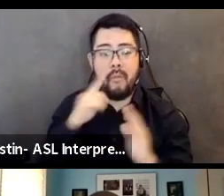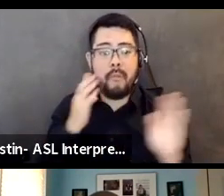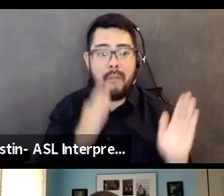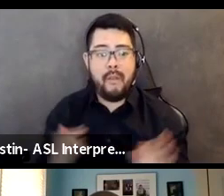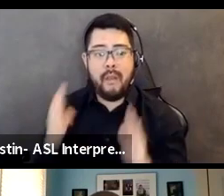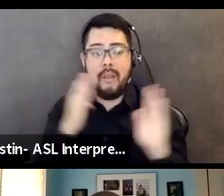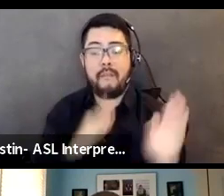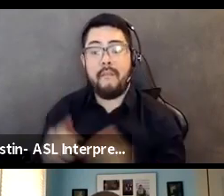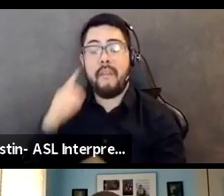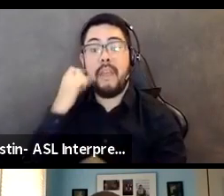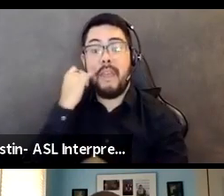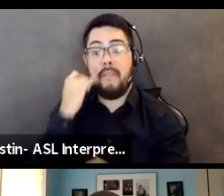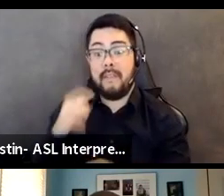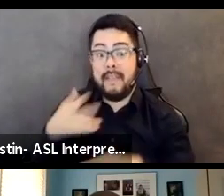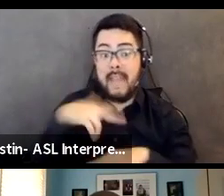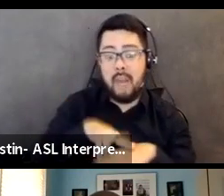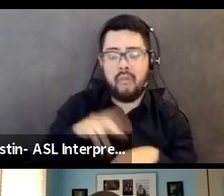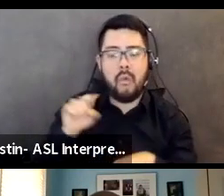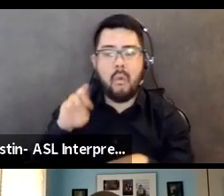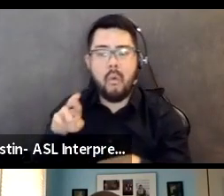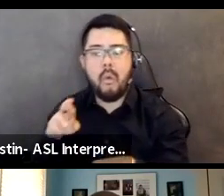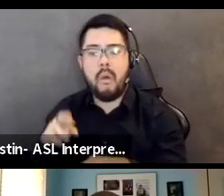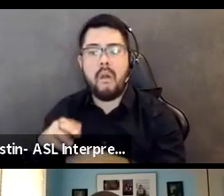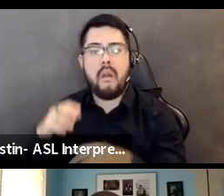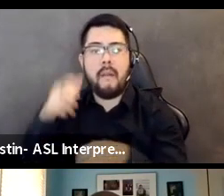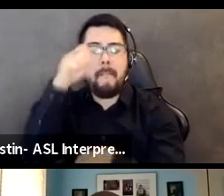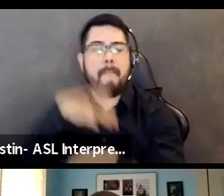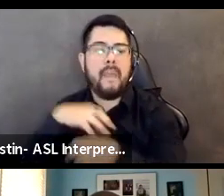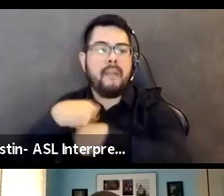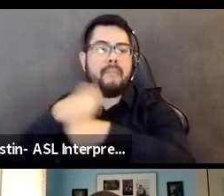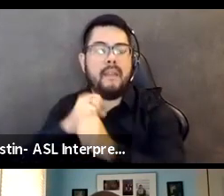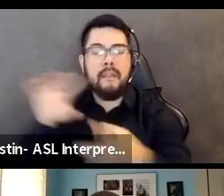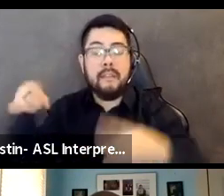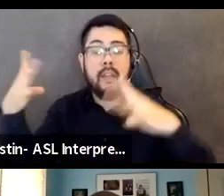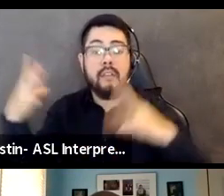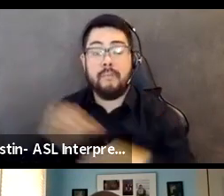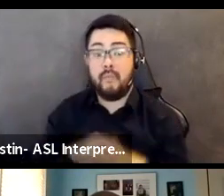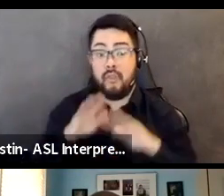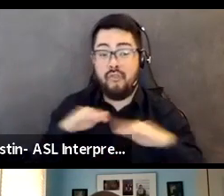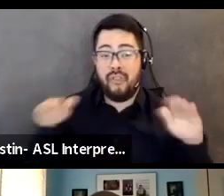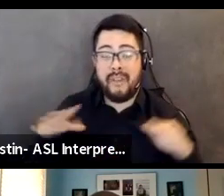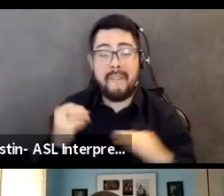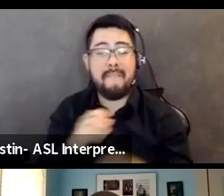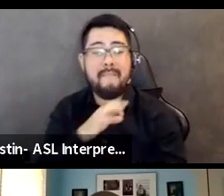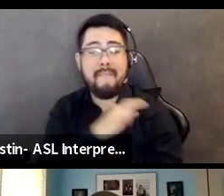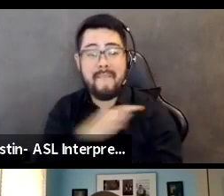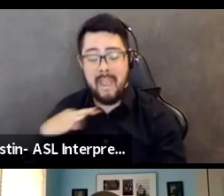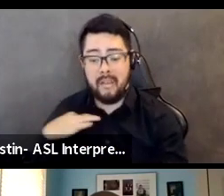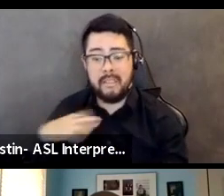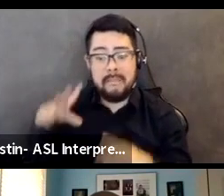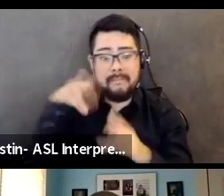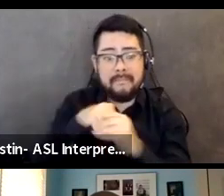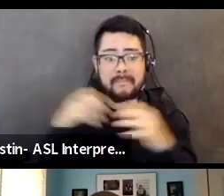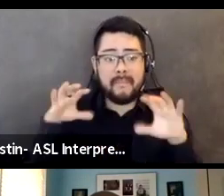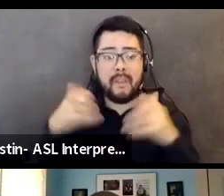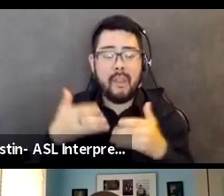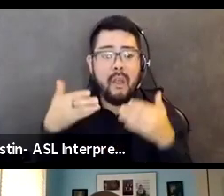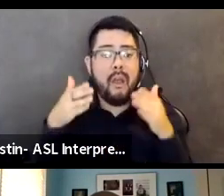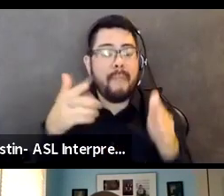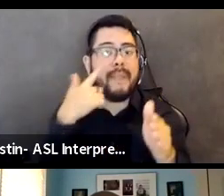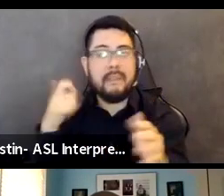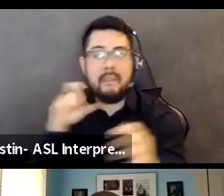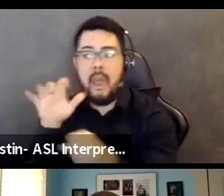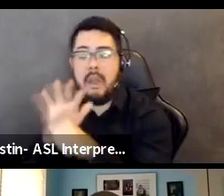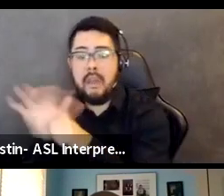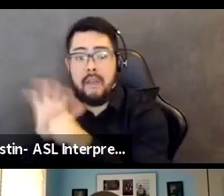natural or man-made disaster children and faculty congregating in hallways because there is no classroom space is